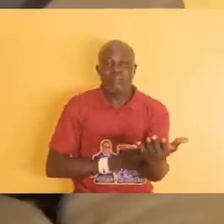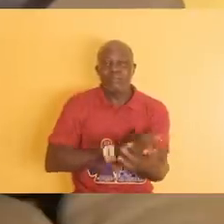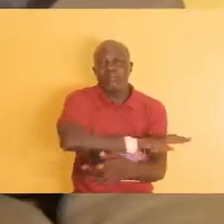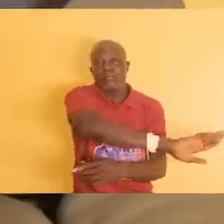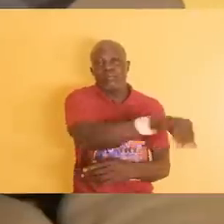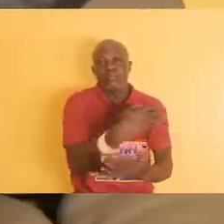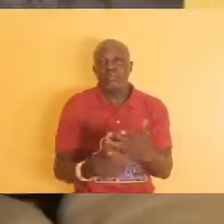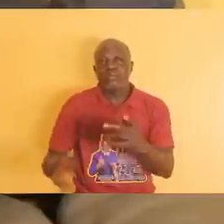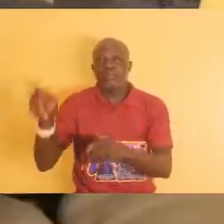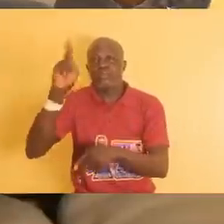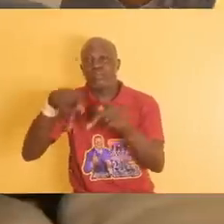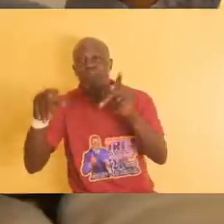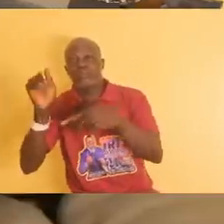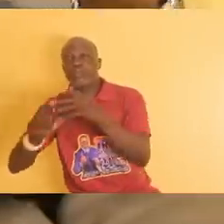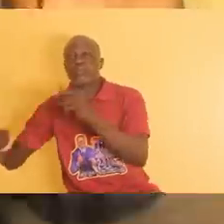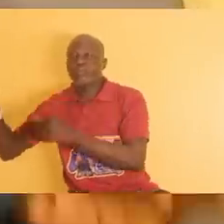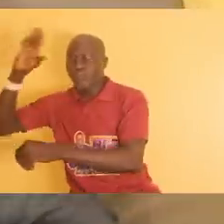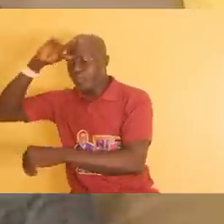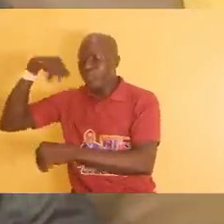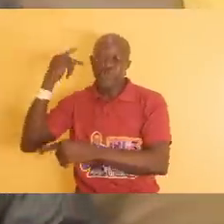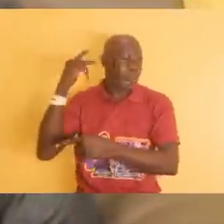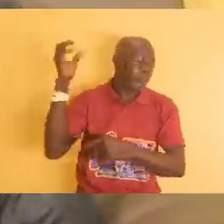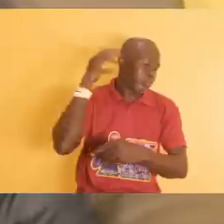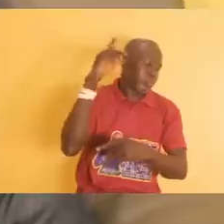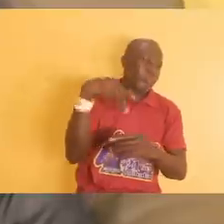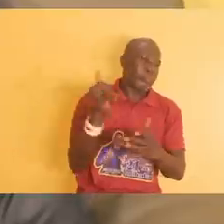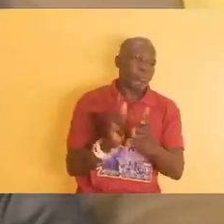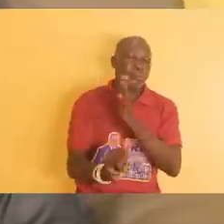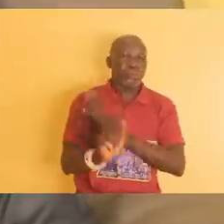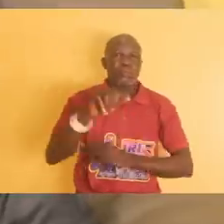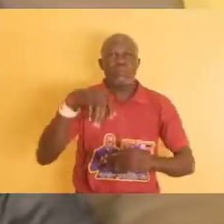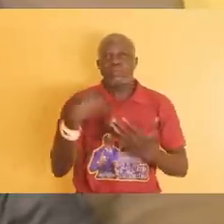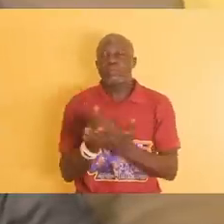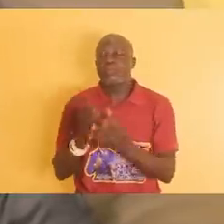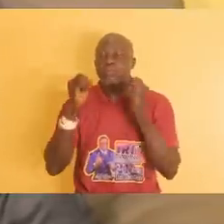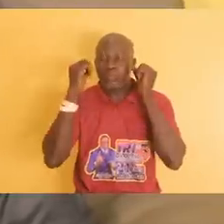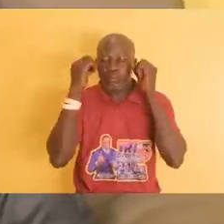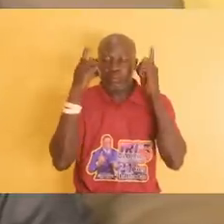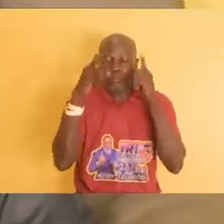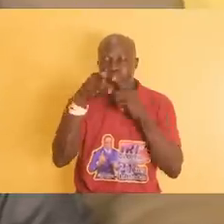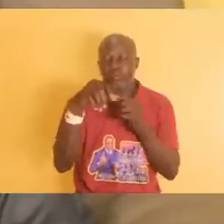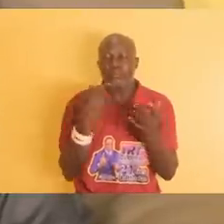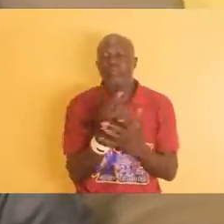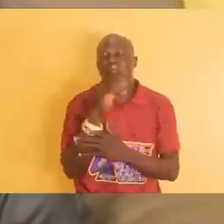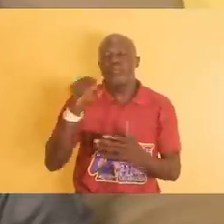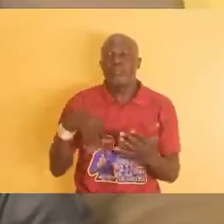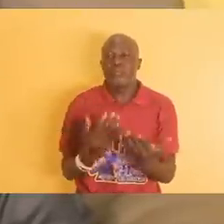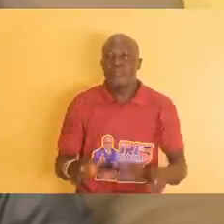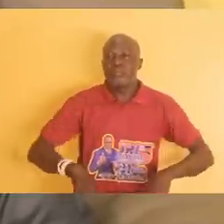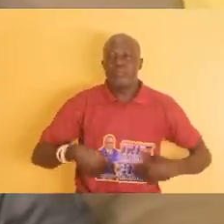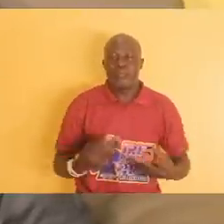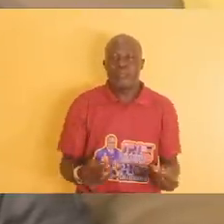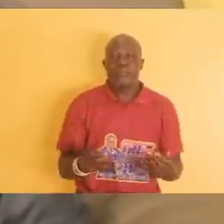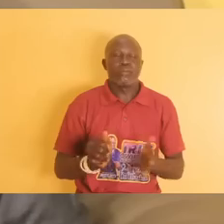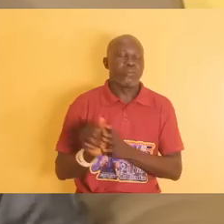gbogbo eda eniyan to ngbo mi every man kind that is hearing me ti olorun ji o si ile alaye now go wake you up to the land of the